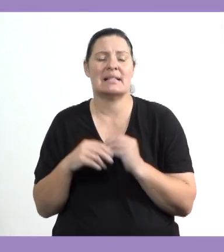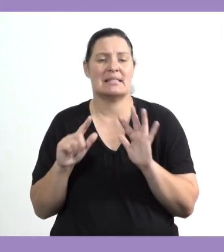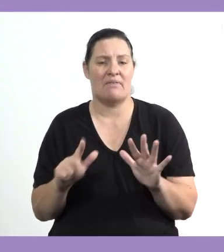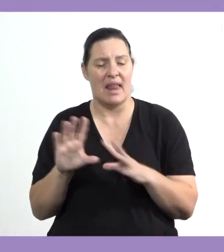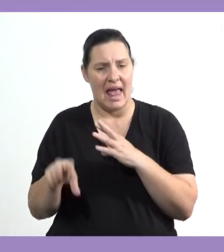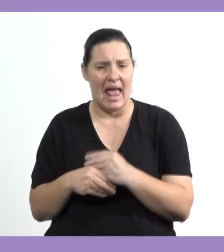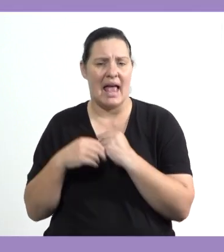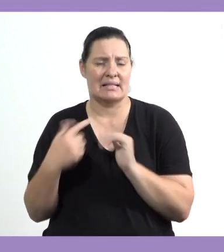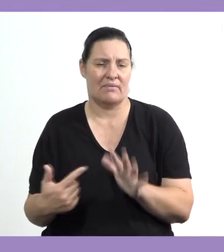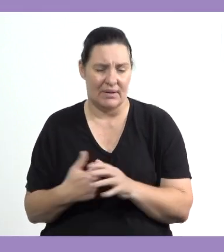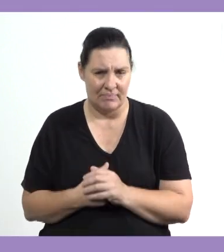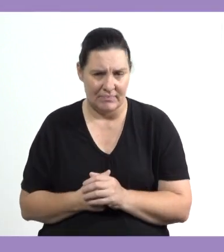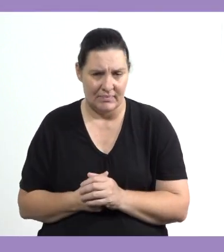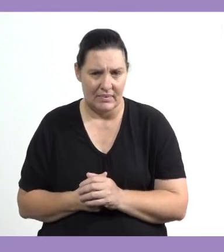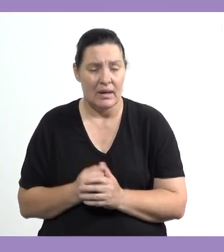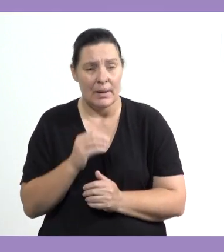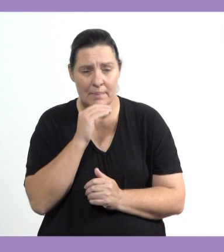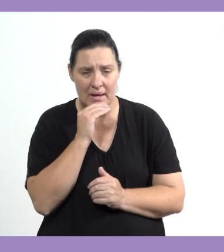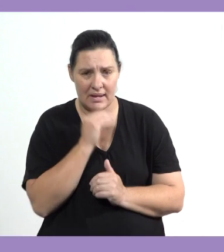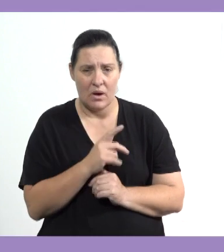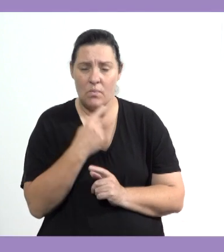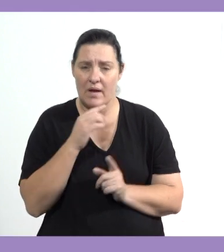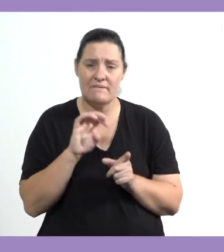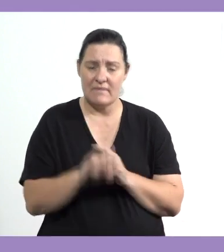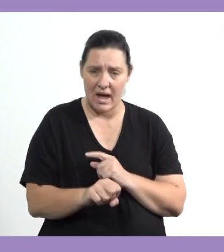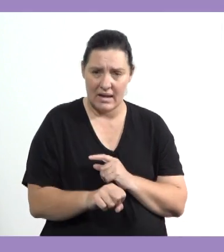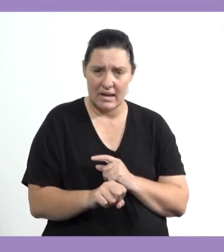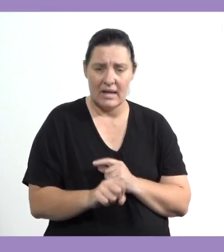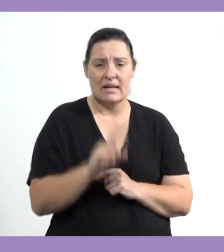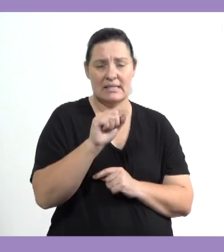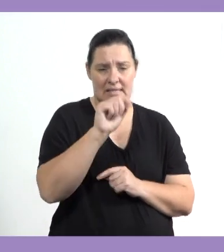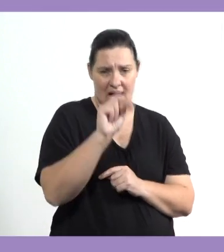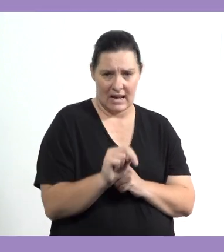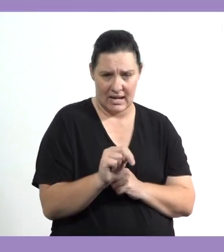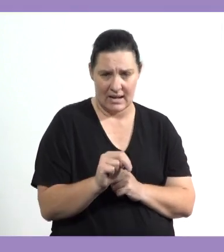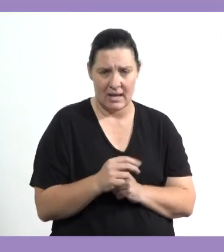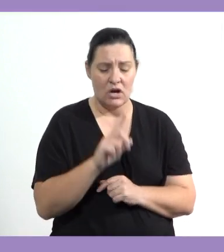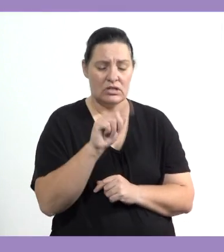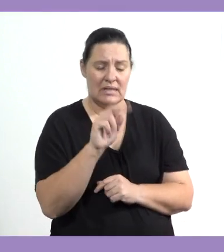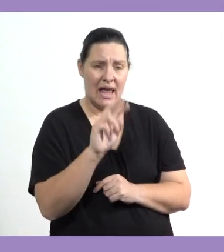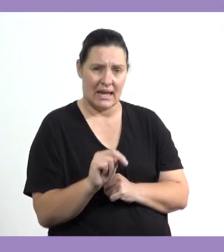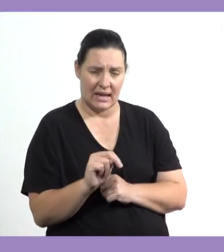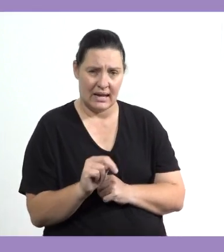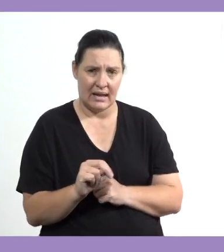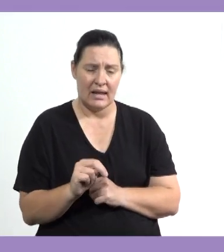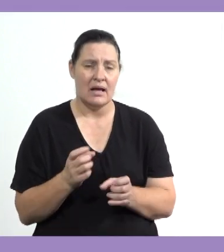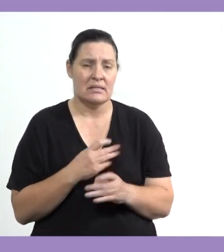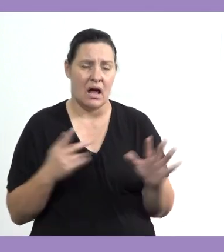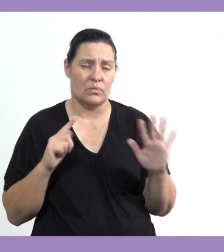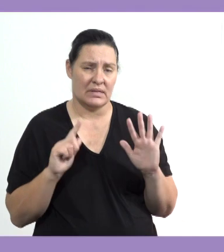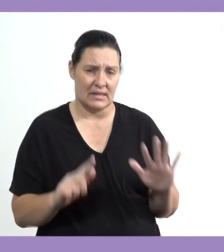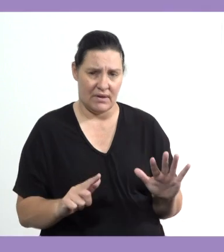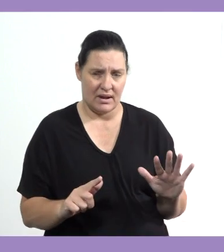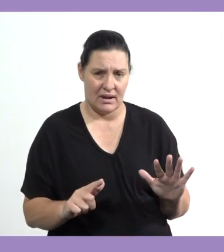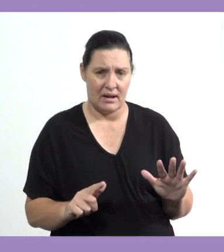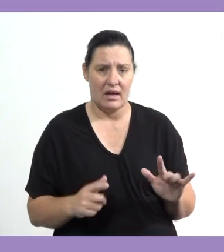adding 7 each time. This means that we can find our TN. So our TN we know is going to start with